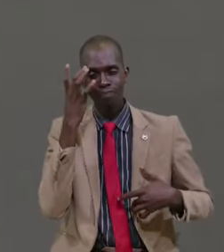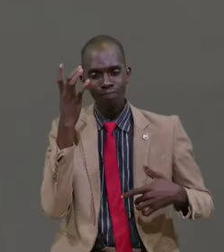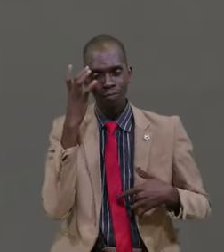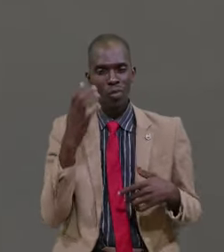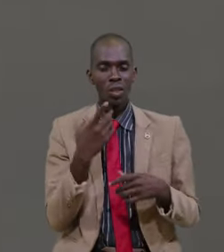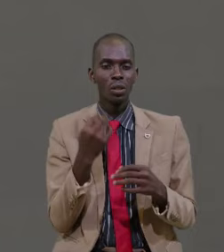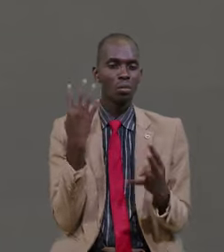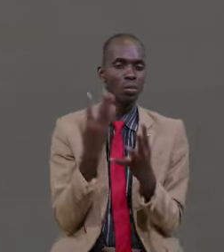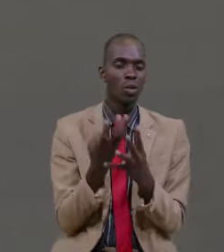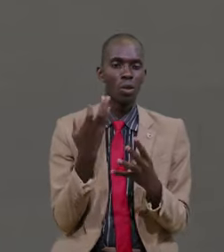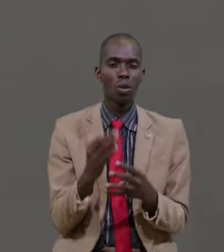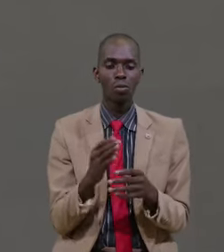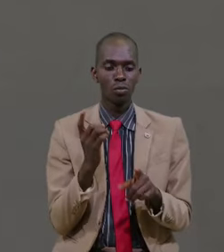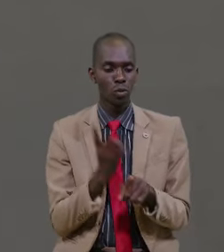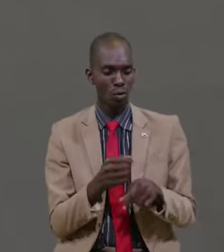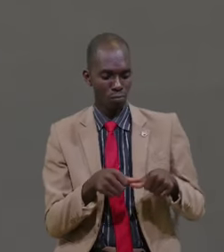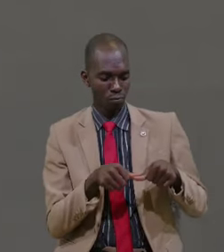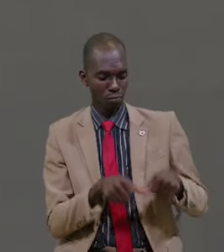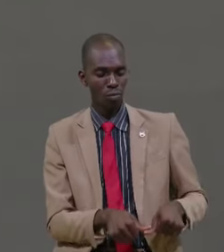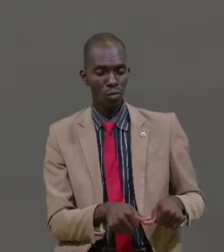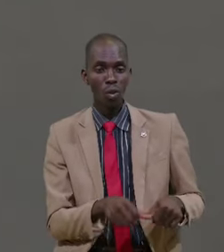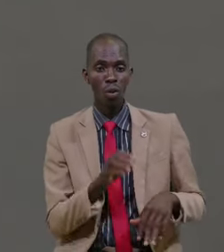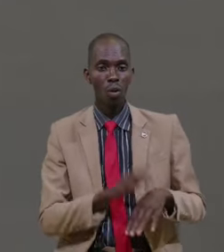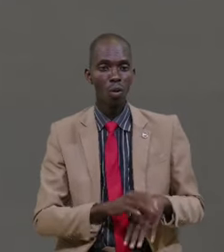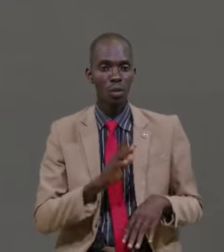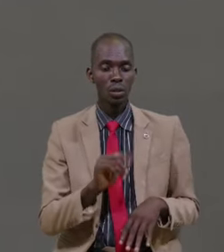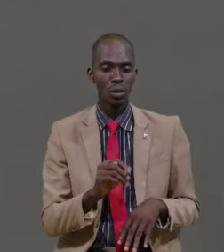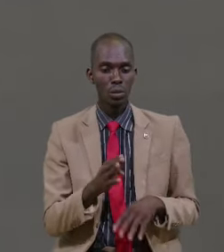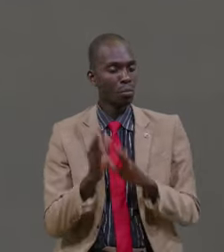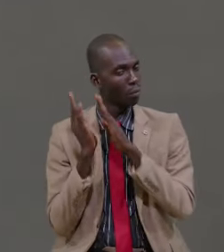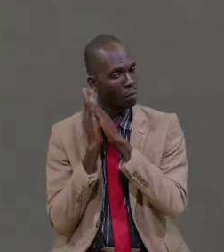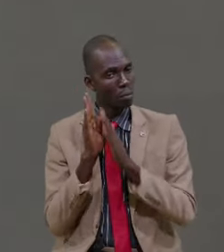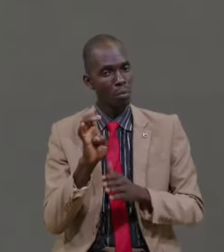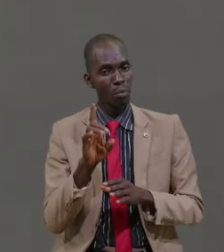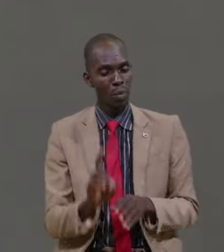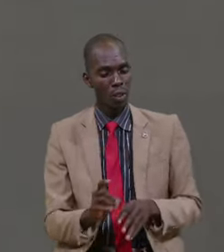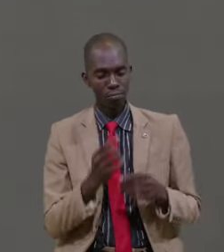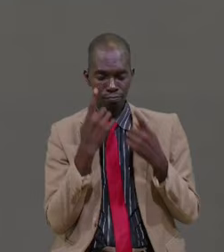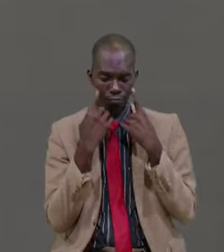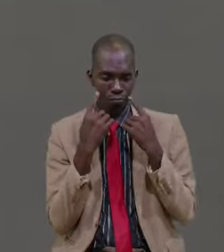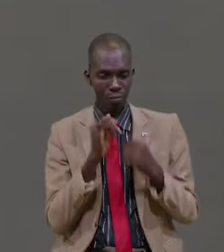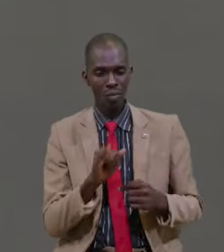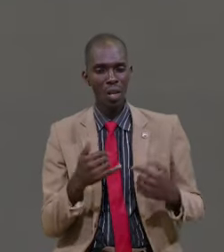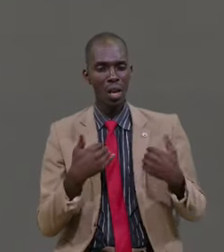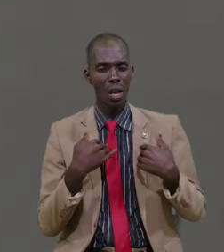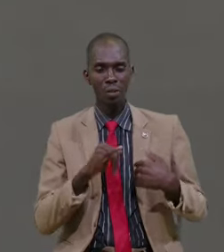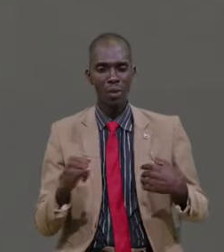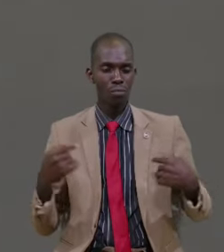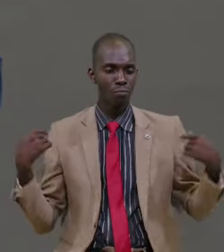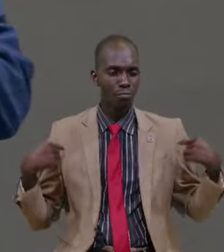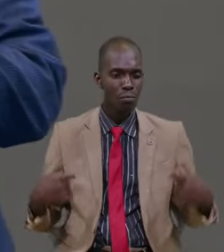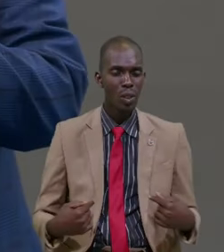staying on the bed, crying, having pain, having plague, all